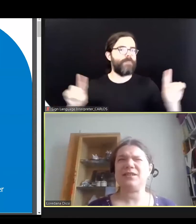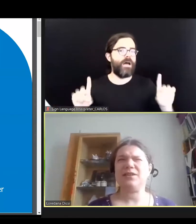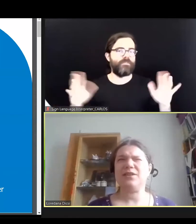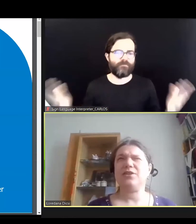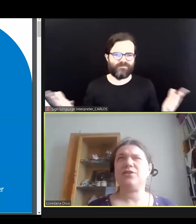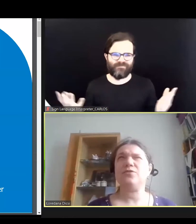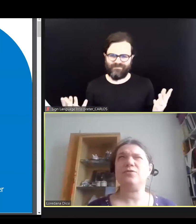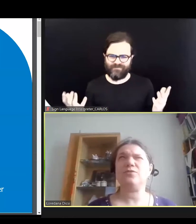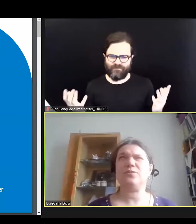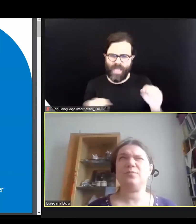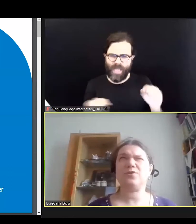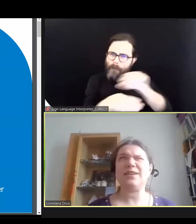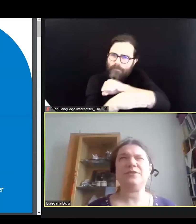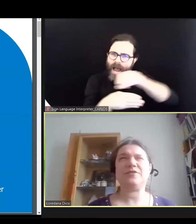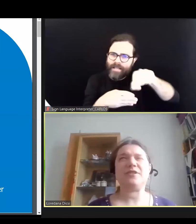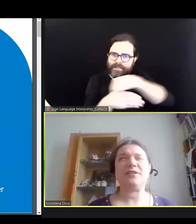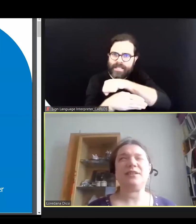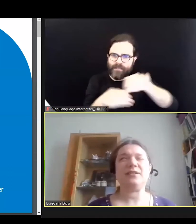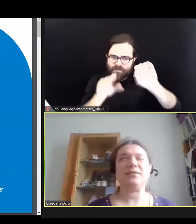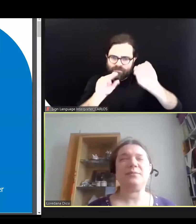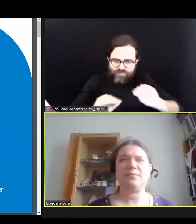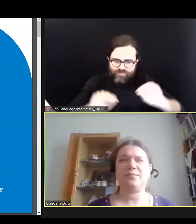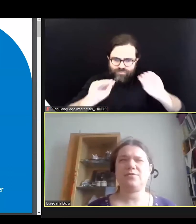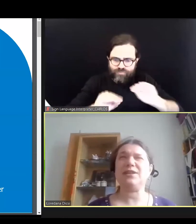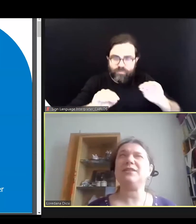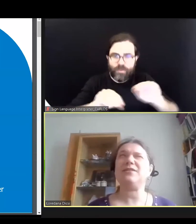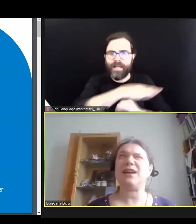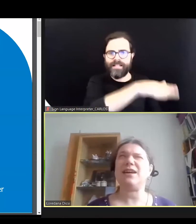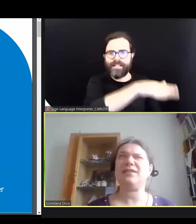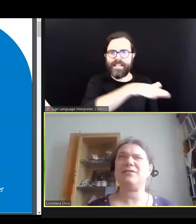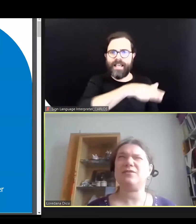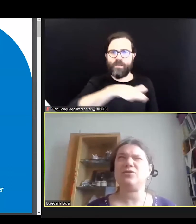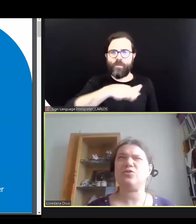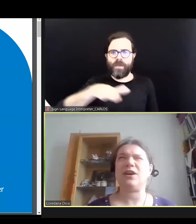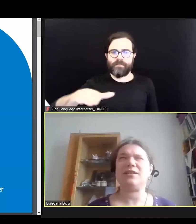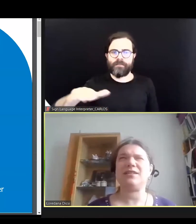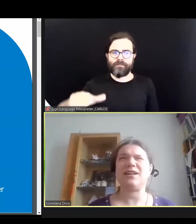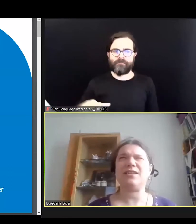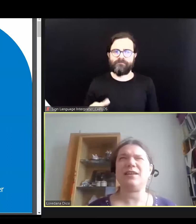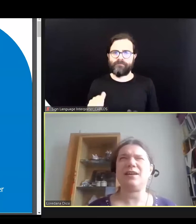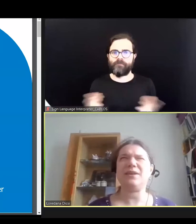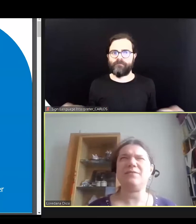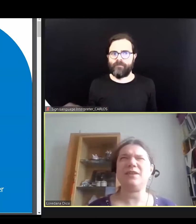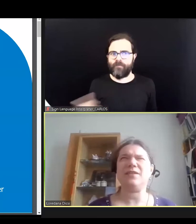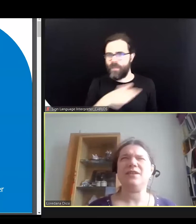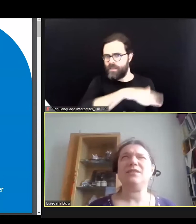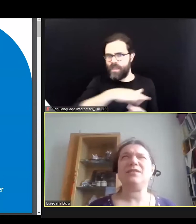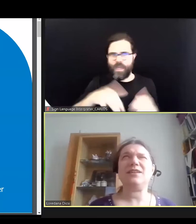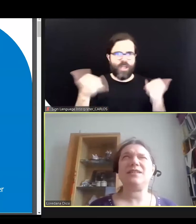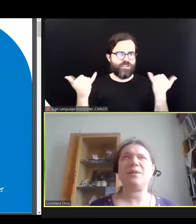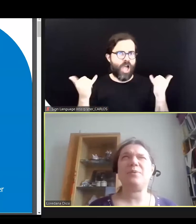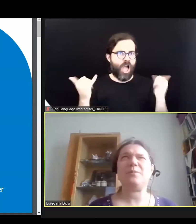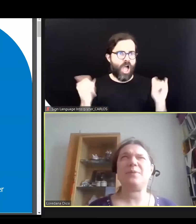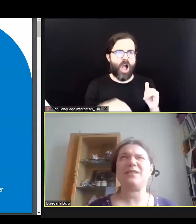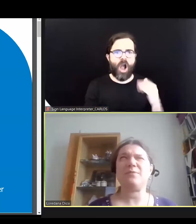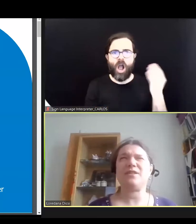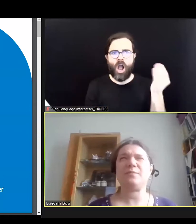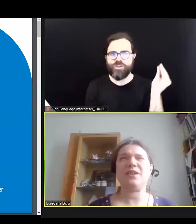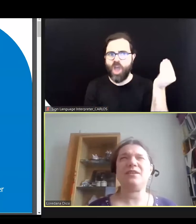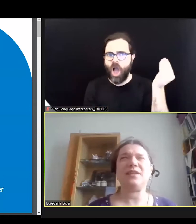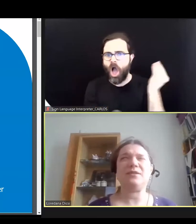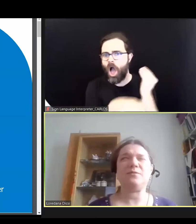lessons to children, little children like those who are studying? And I'm giving the example because I